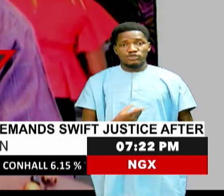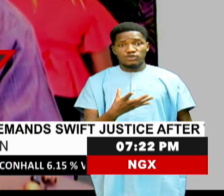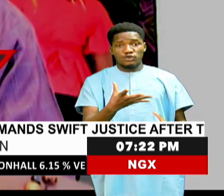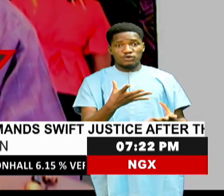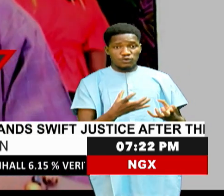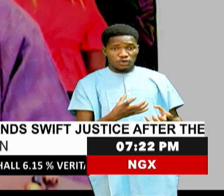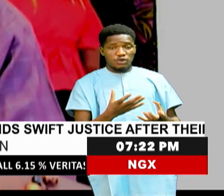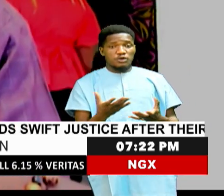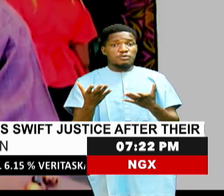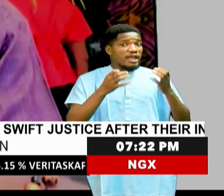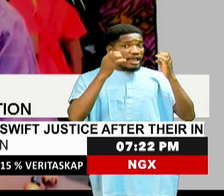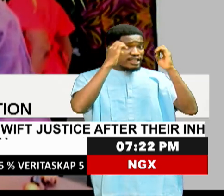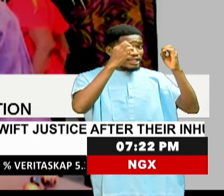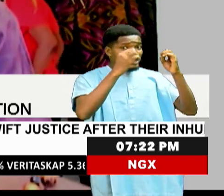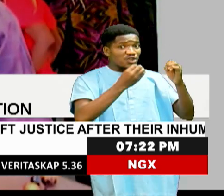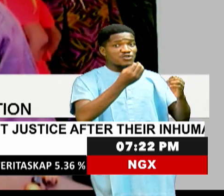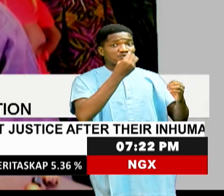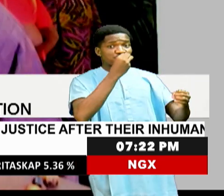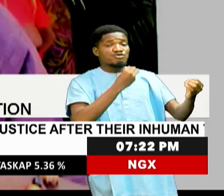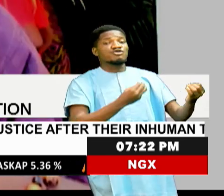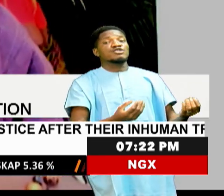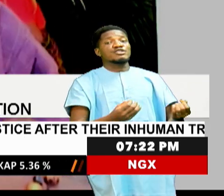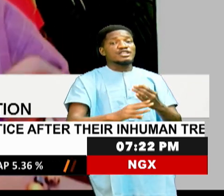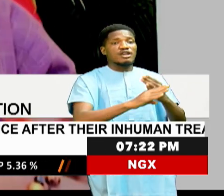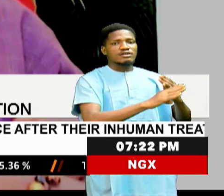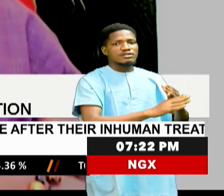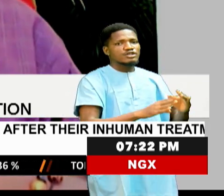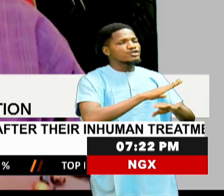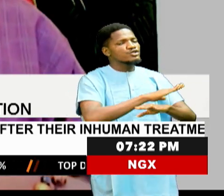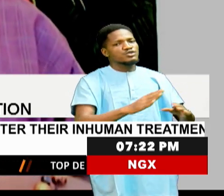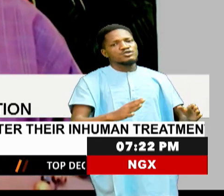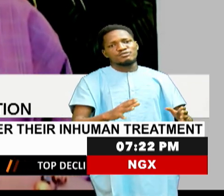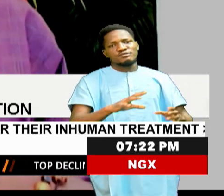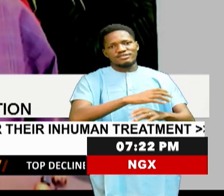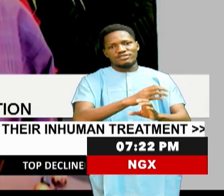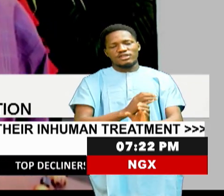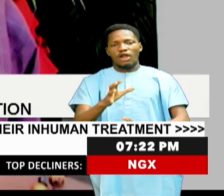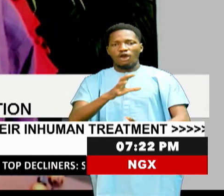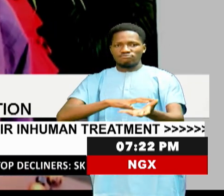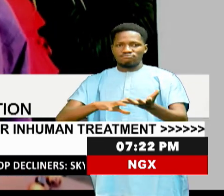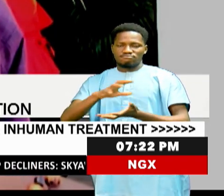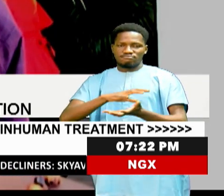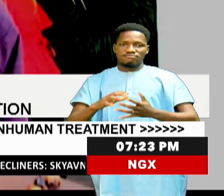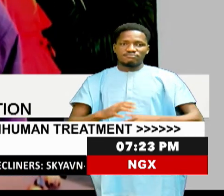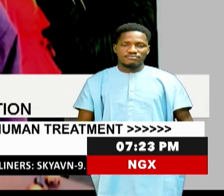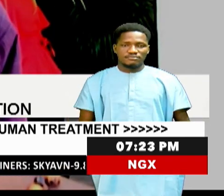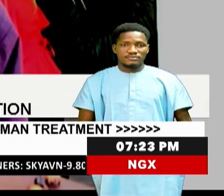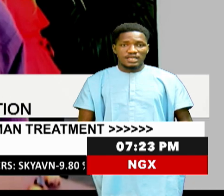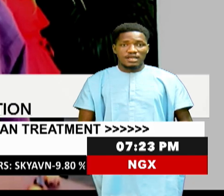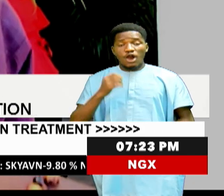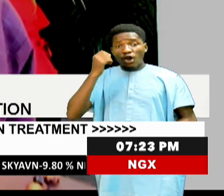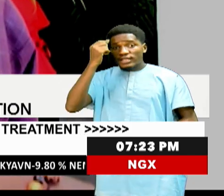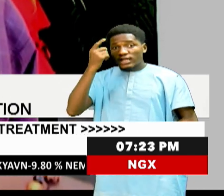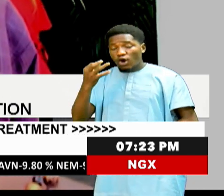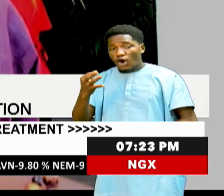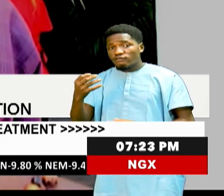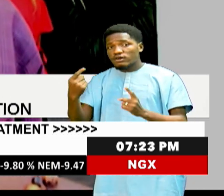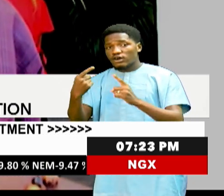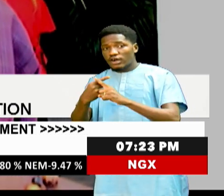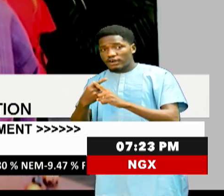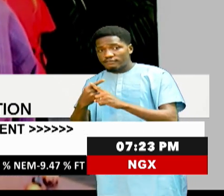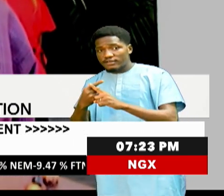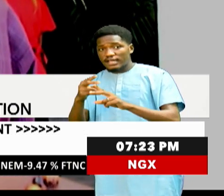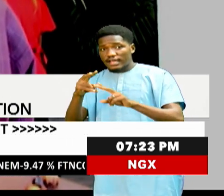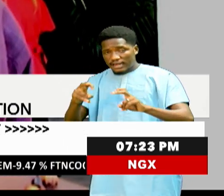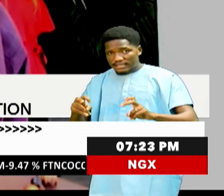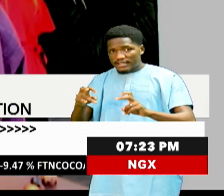education or food security in certain places, don't go and create confusion. So, an understanding of conflict analysis is very